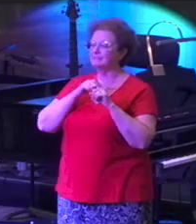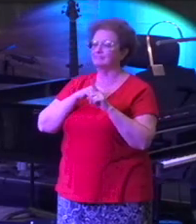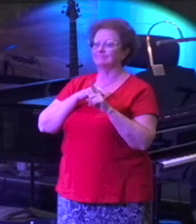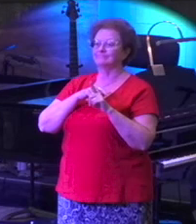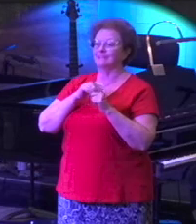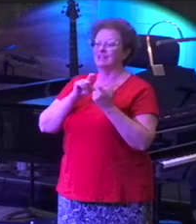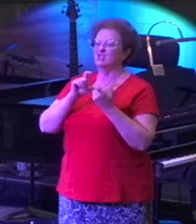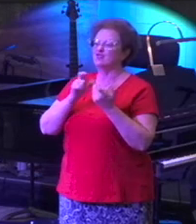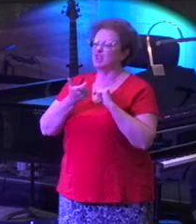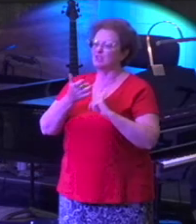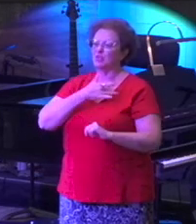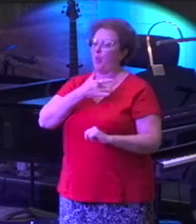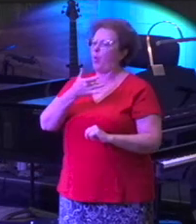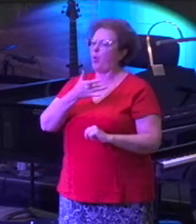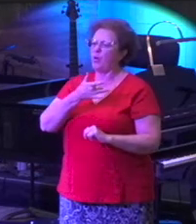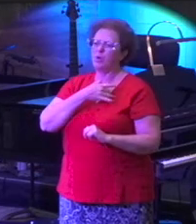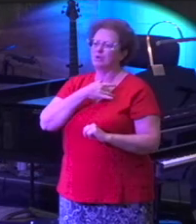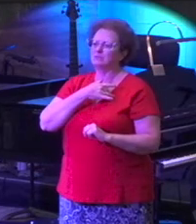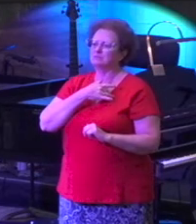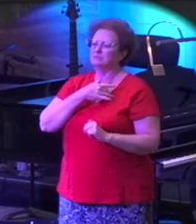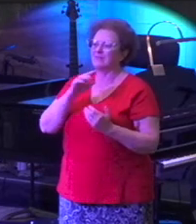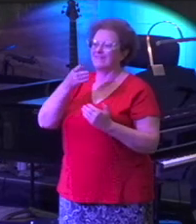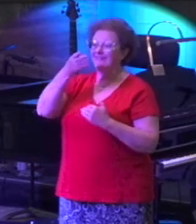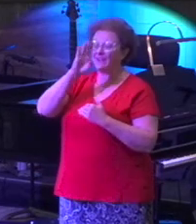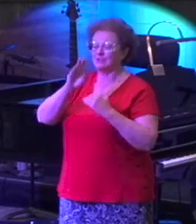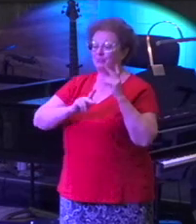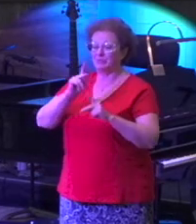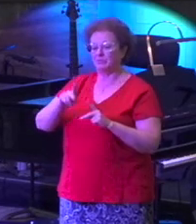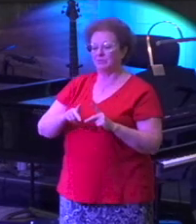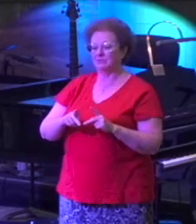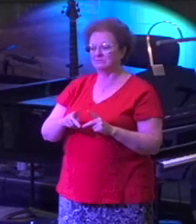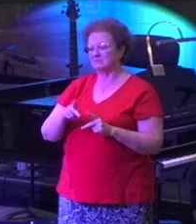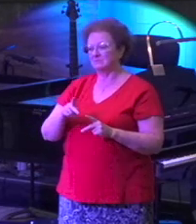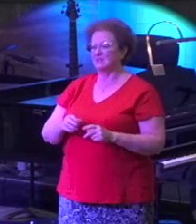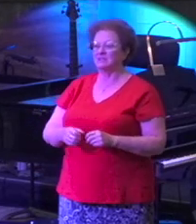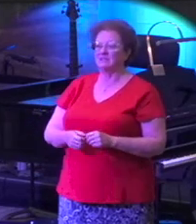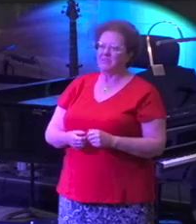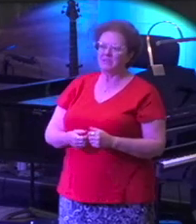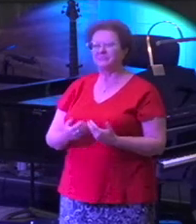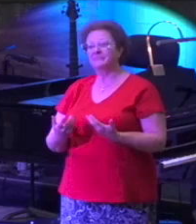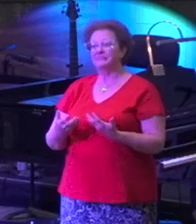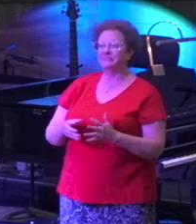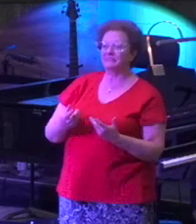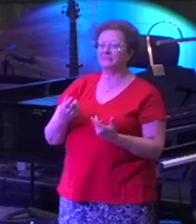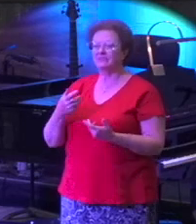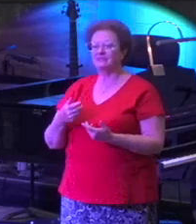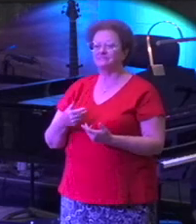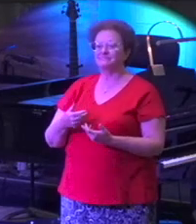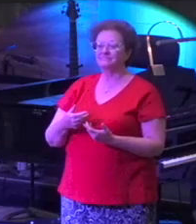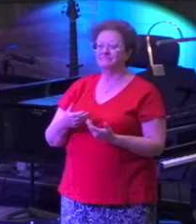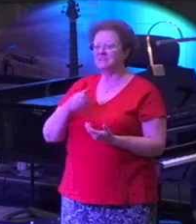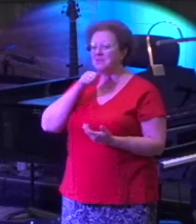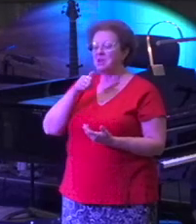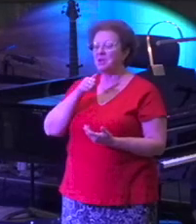on changing the hearts and minds of God's people. It was business as usual for God's people. Jonah didn't really